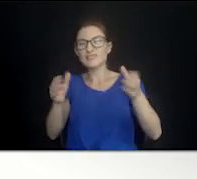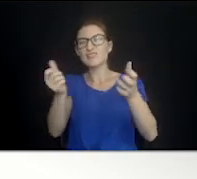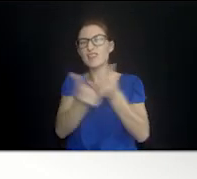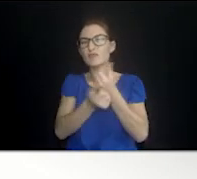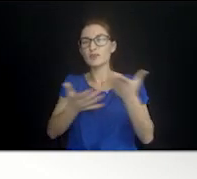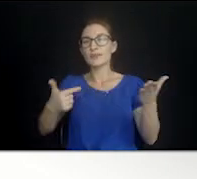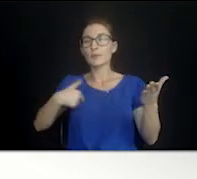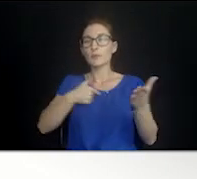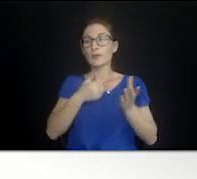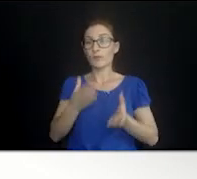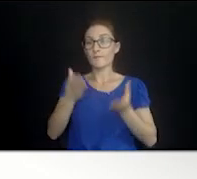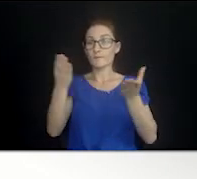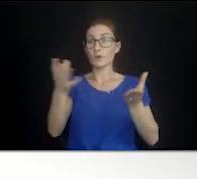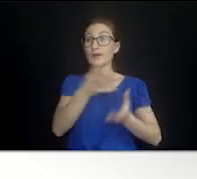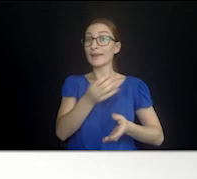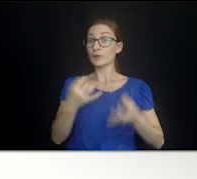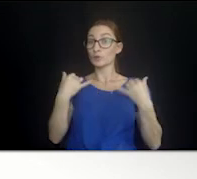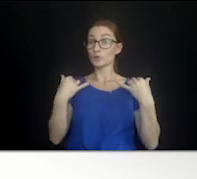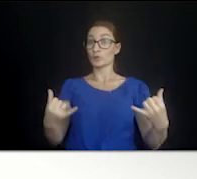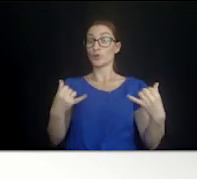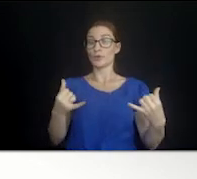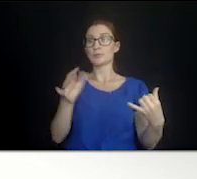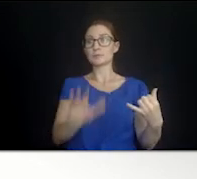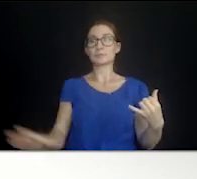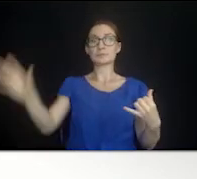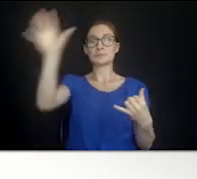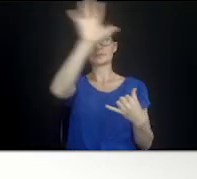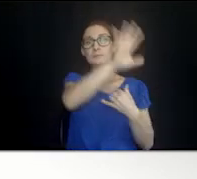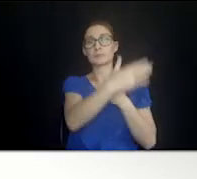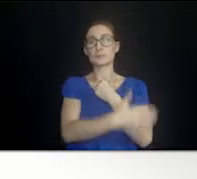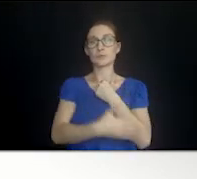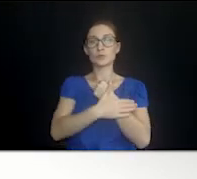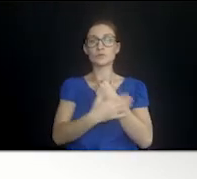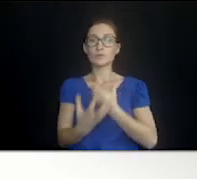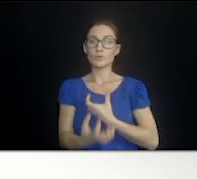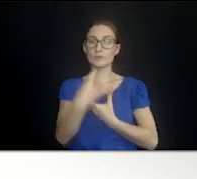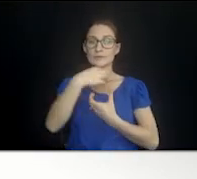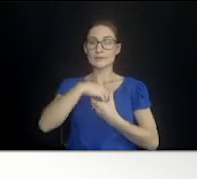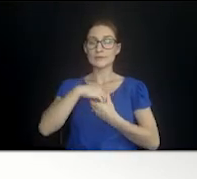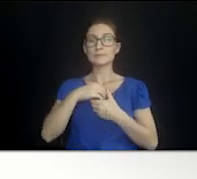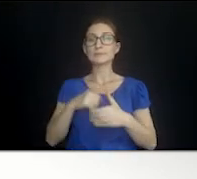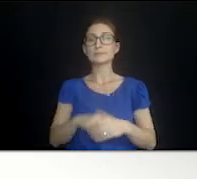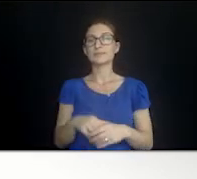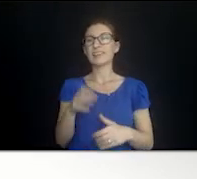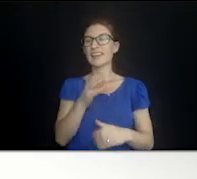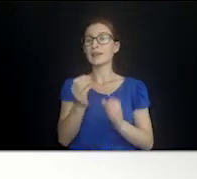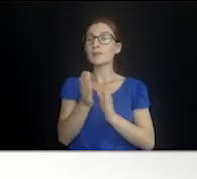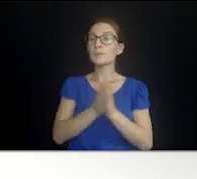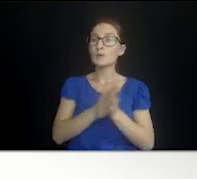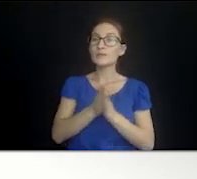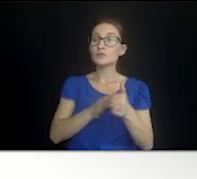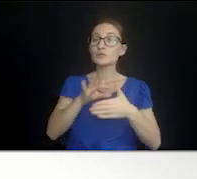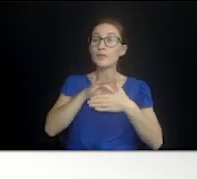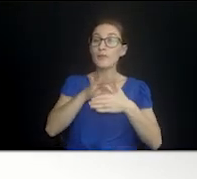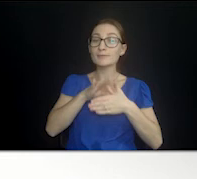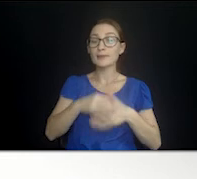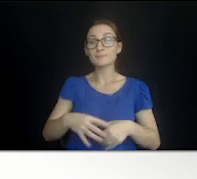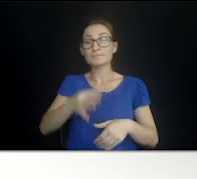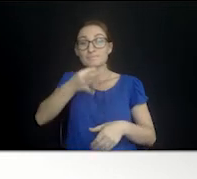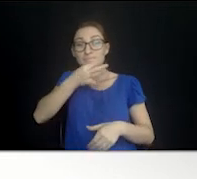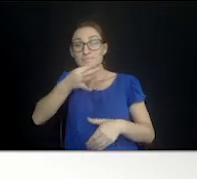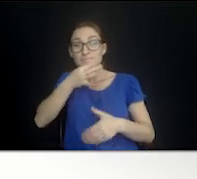offer, as well as information about the current state of autism in our country, as well as a lot of other motivational content